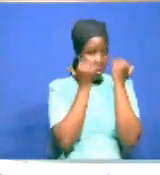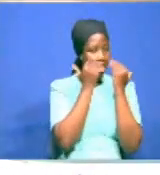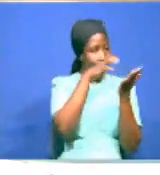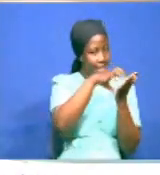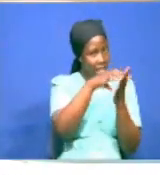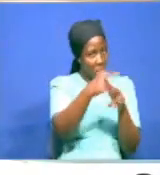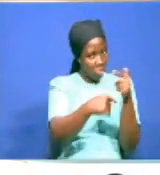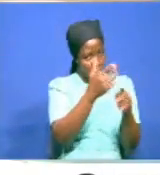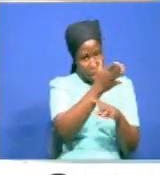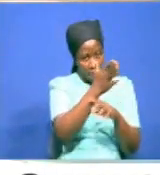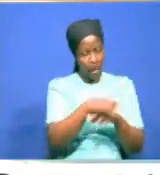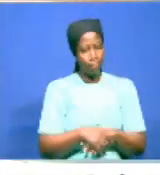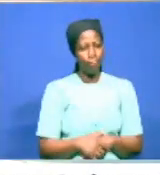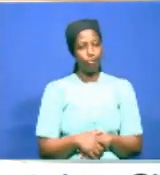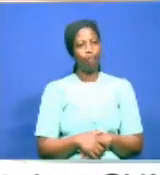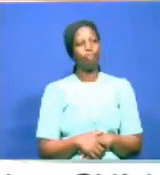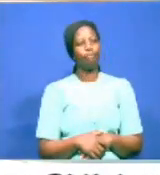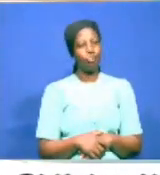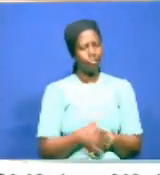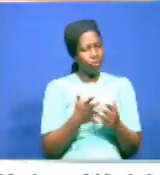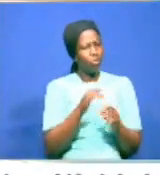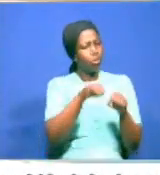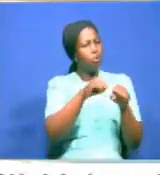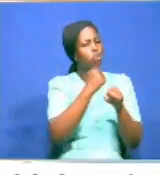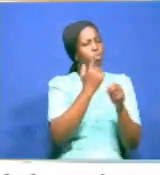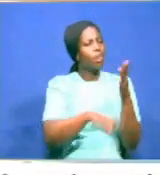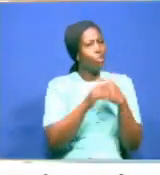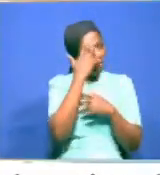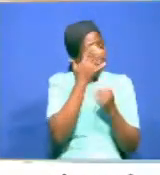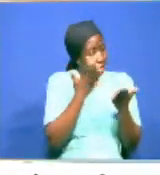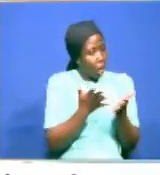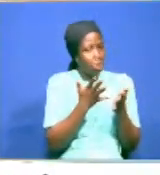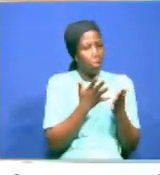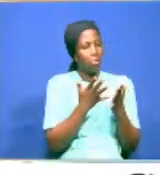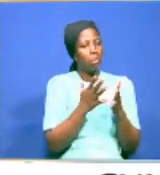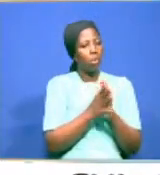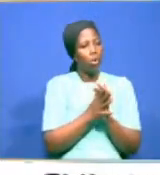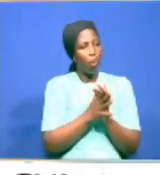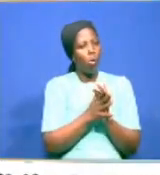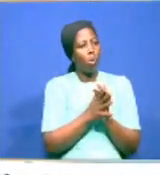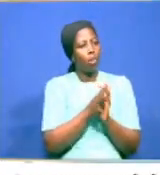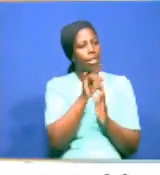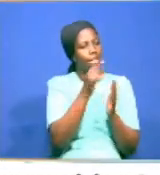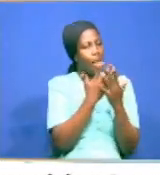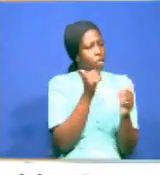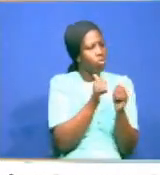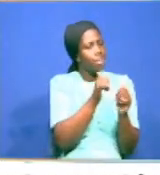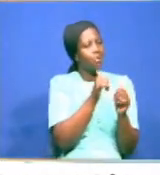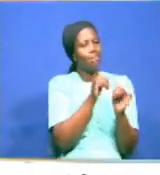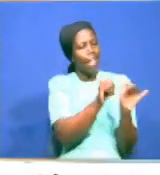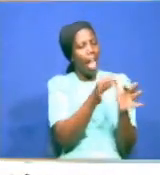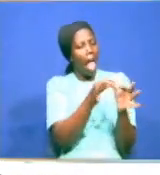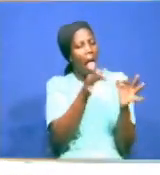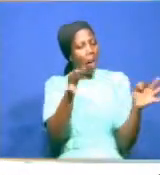know. What exactly should be done? Because right now, it's not a matter of something that will take years to do. We really need the